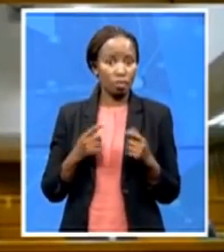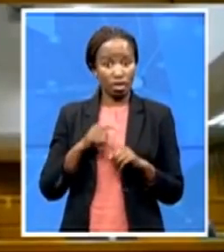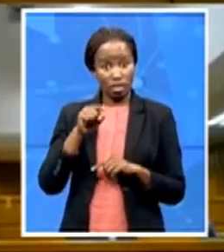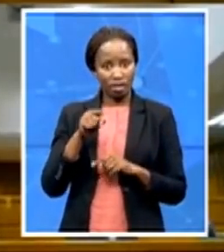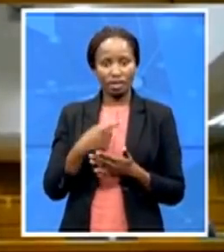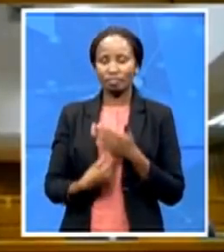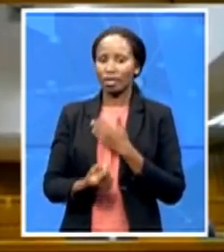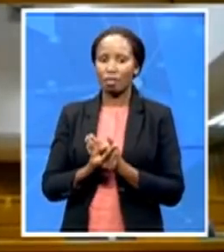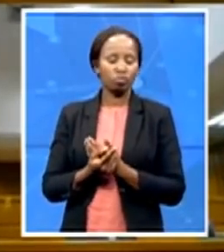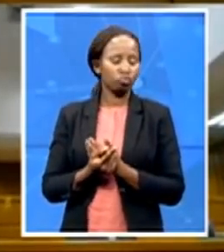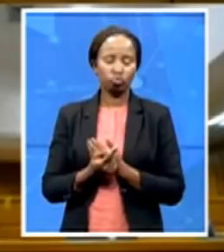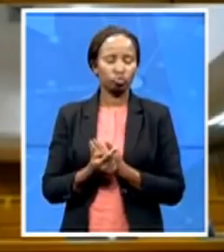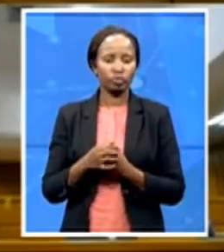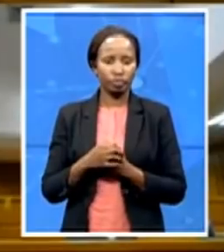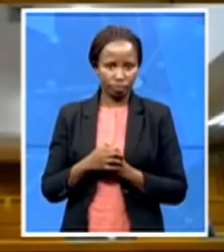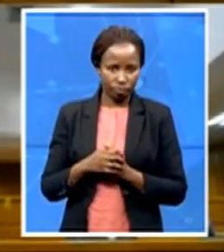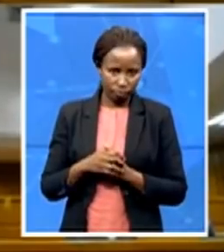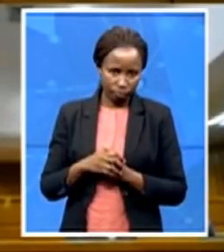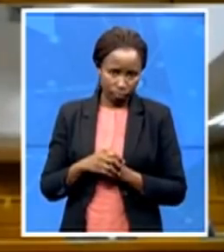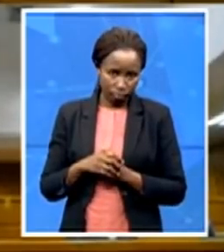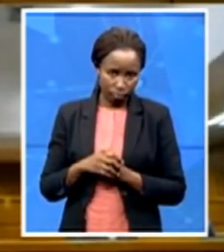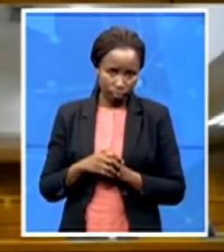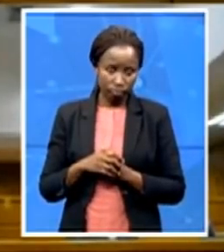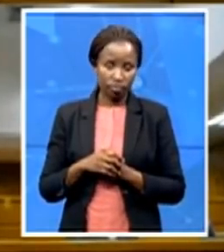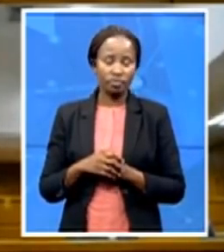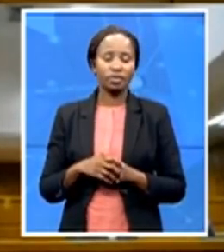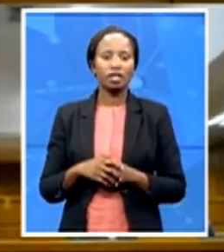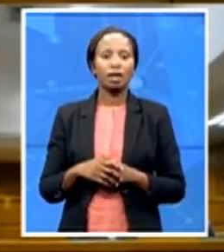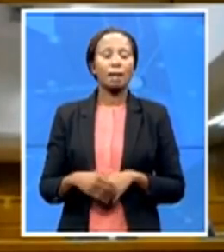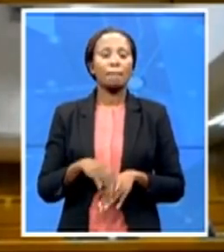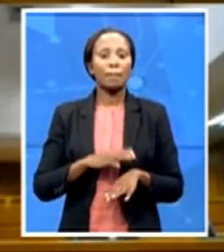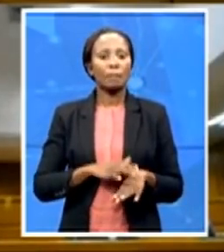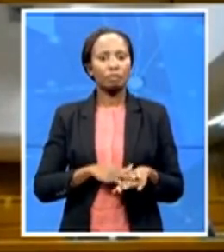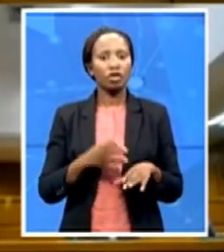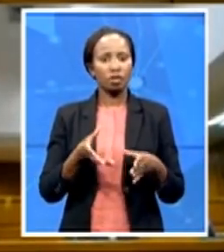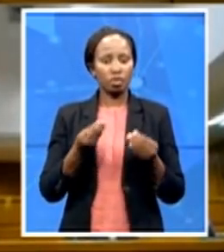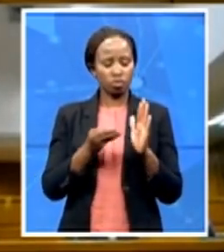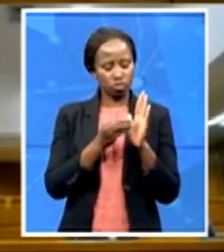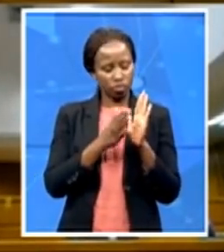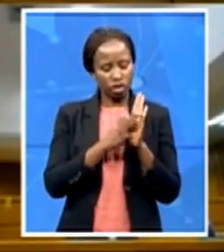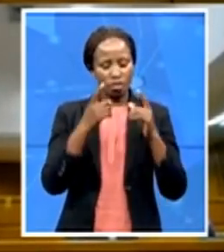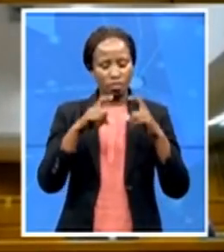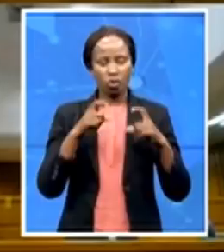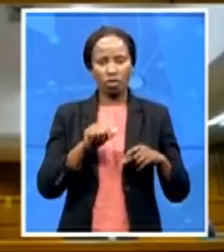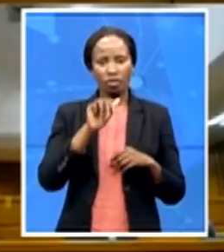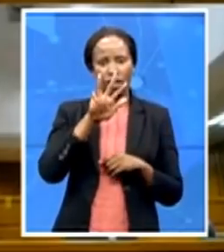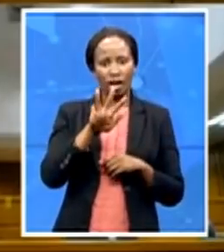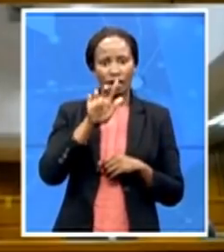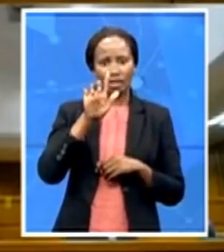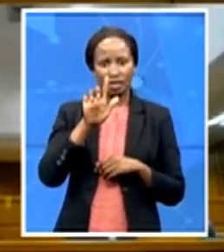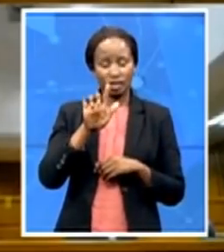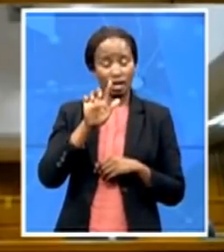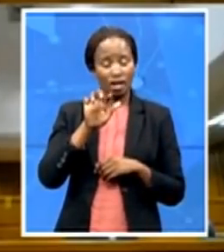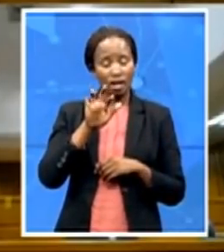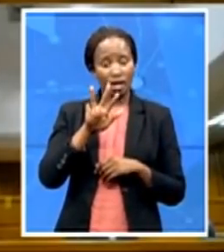Moreover, as the full court pointed out in paragraphs 98 to 100 of its judgment on the relief the applicant is seeking in